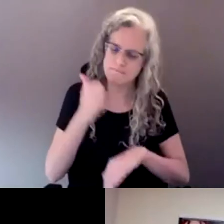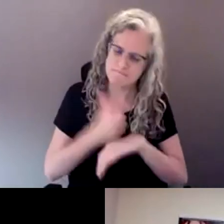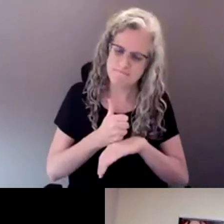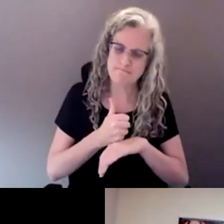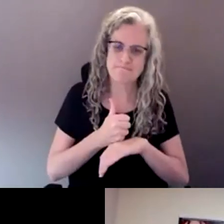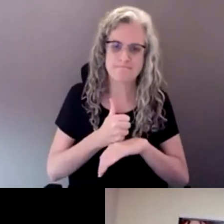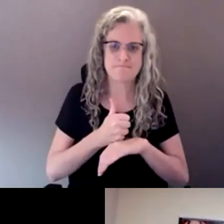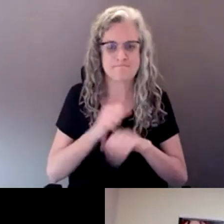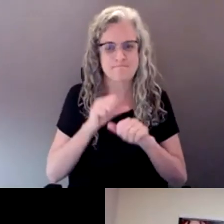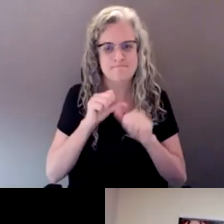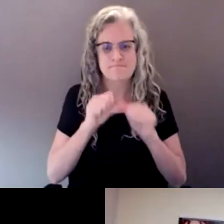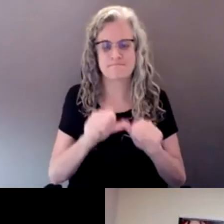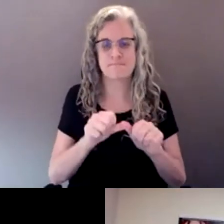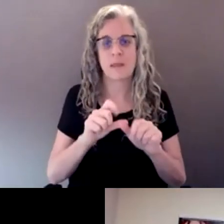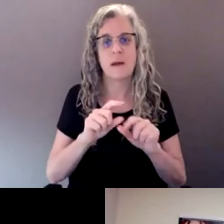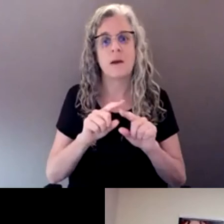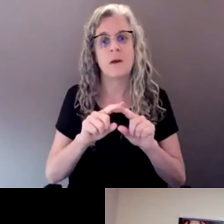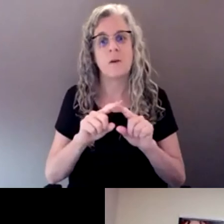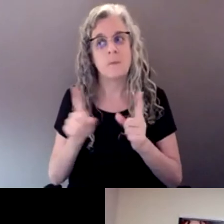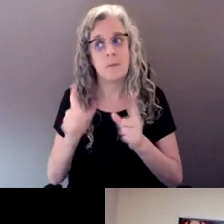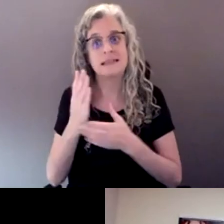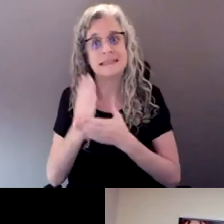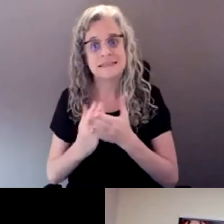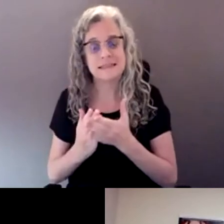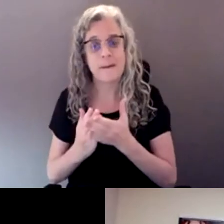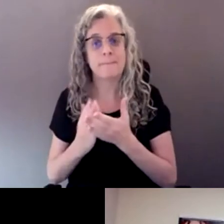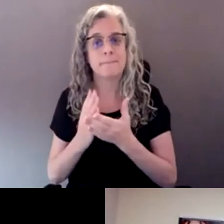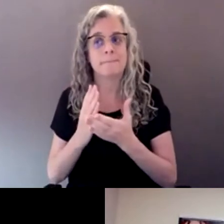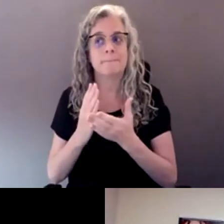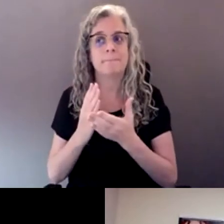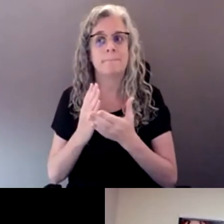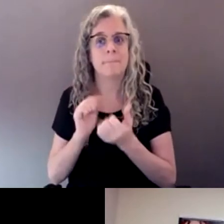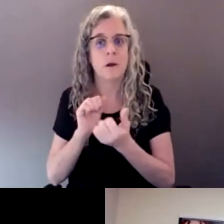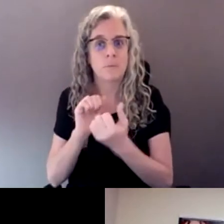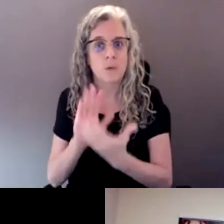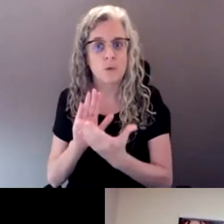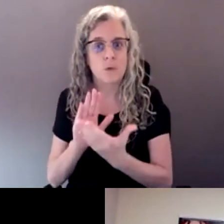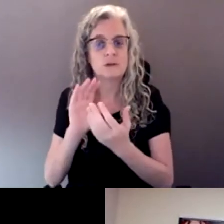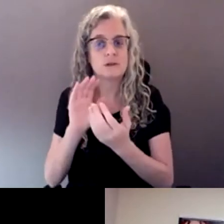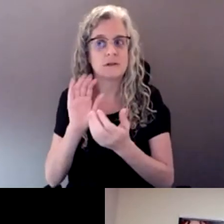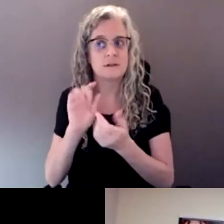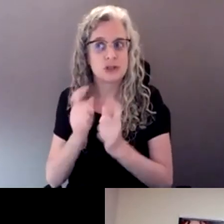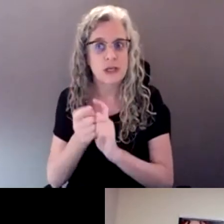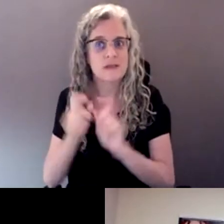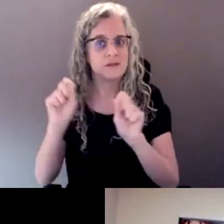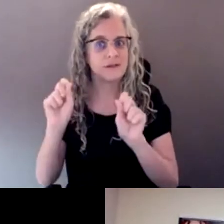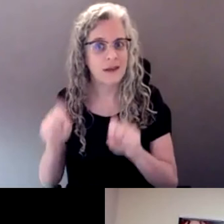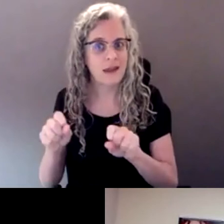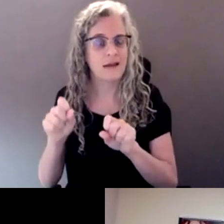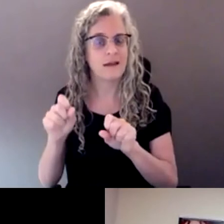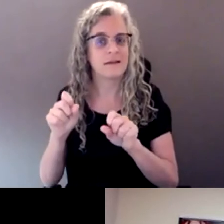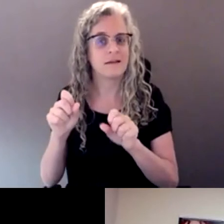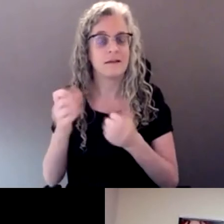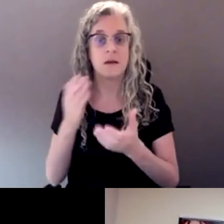also believe that certain forms of intervention can help. And sometimes those forms involve becoming more self-conscious about our